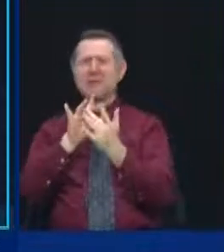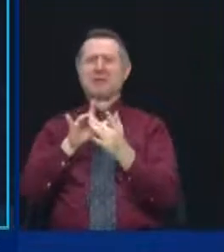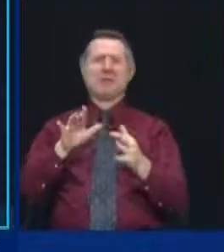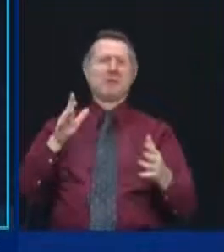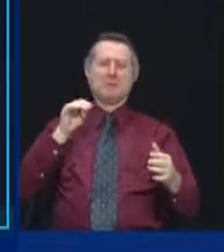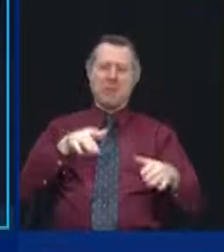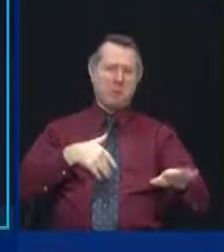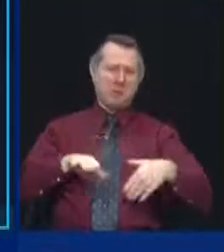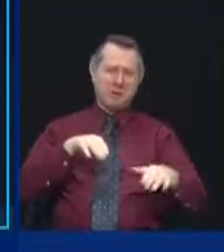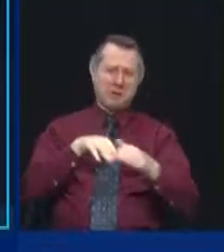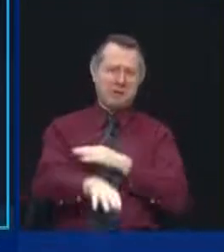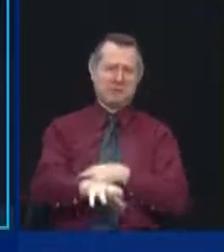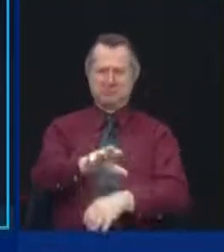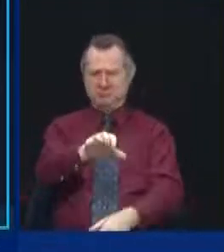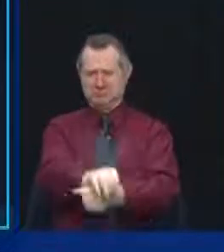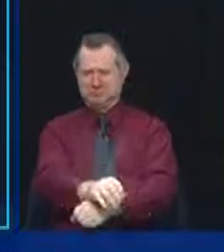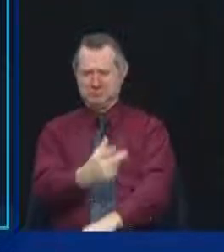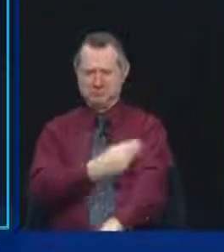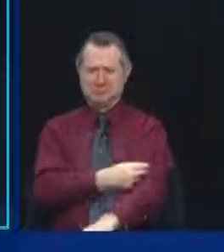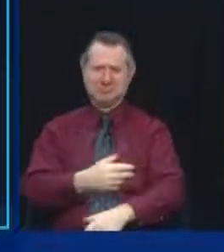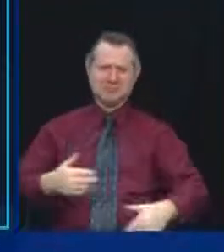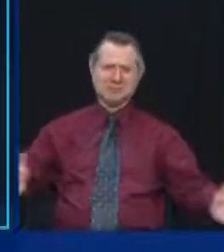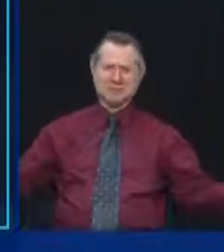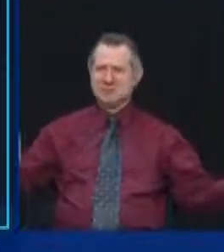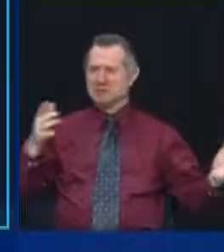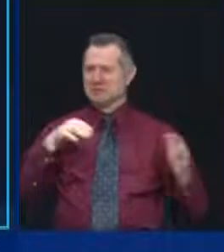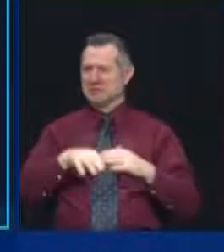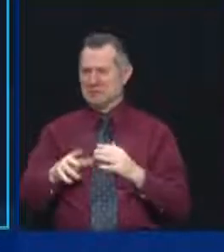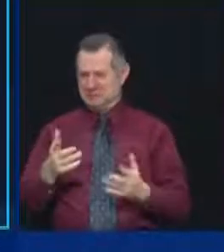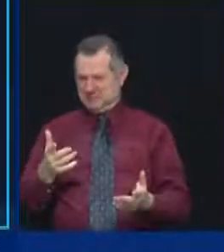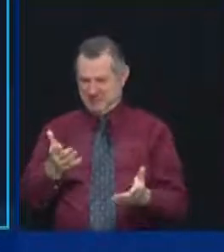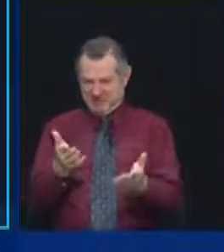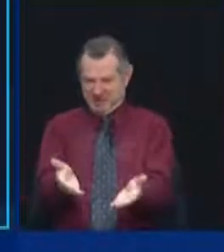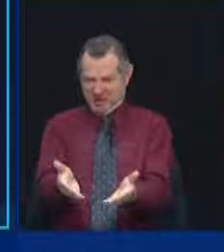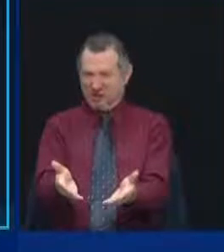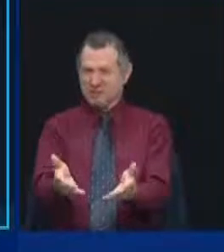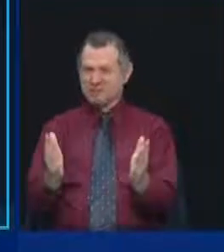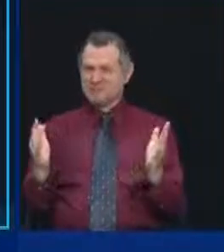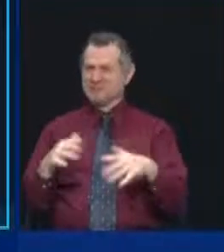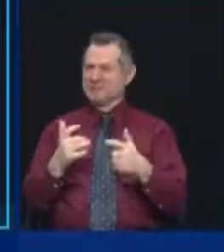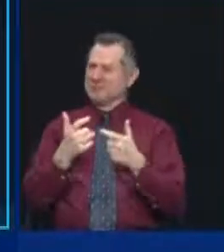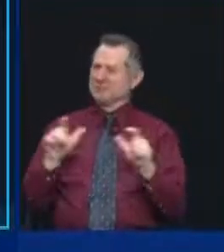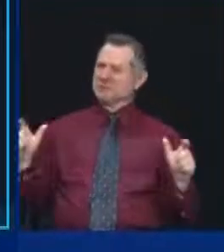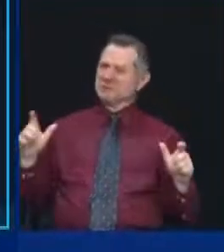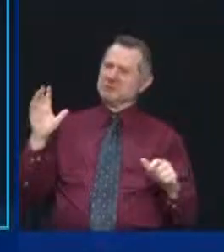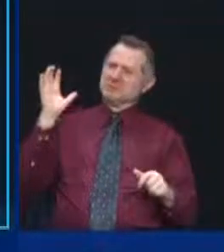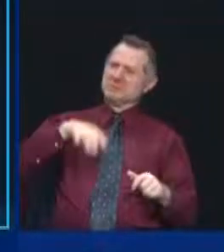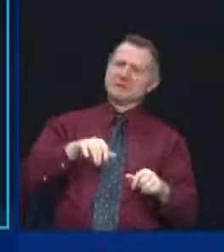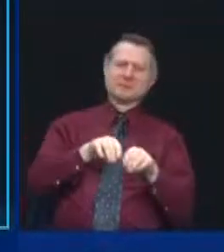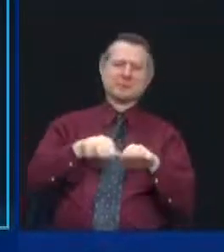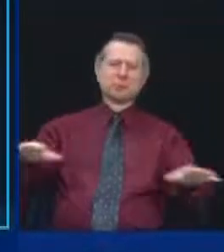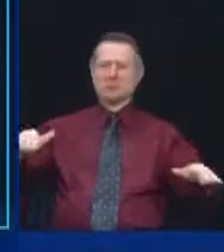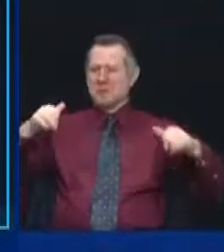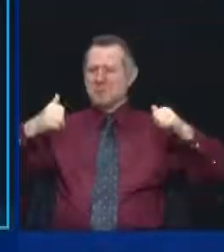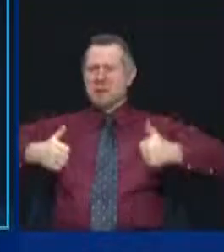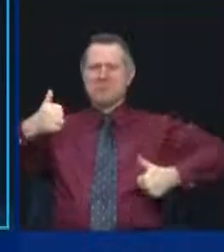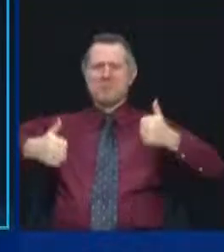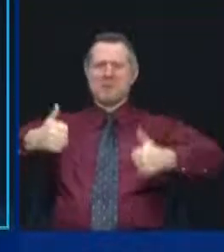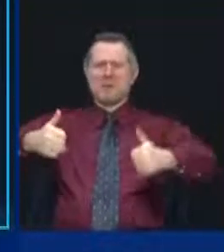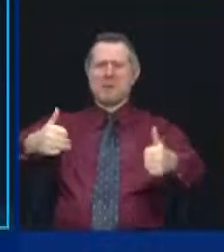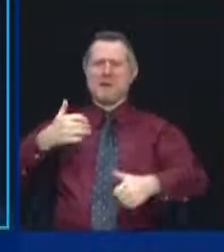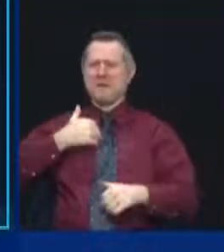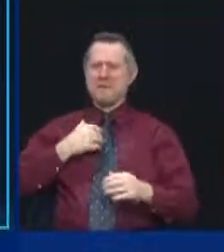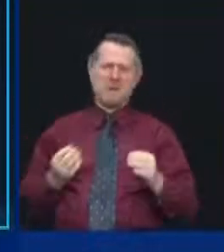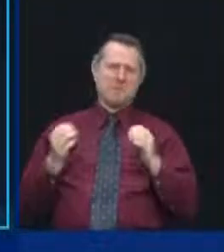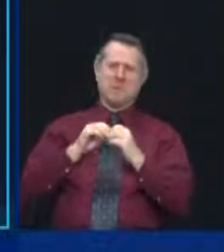eligible. We have one of the most extensive distribution sites in the United States of America. You go to one of our